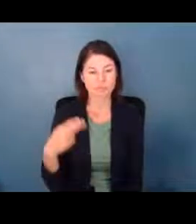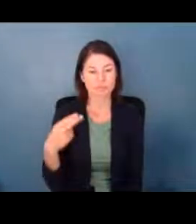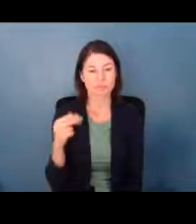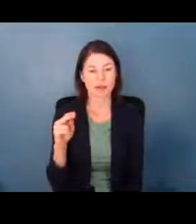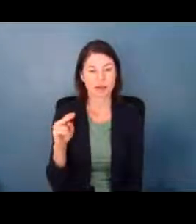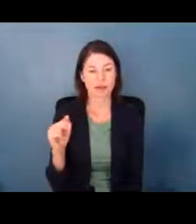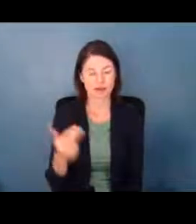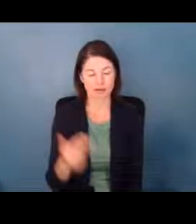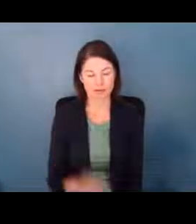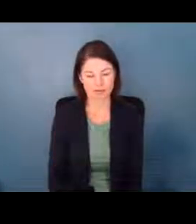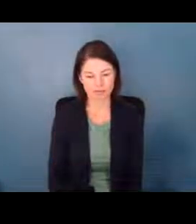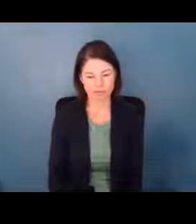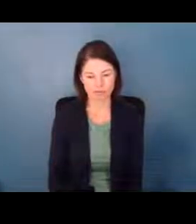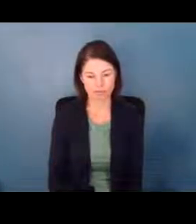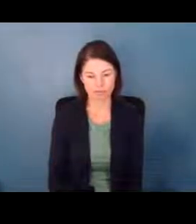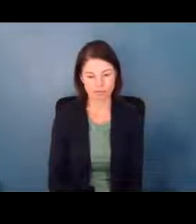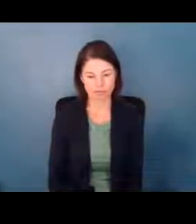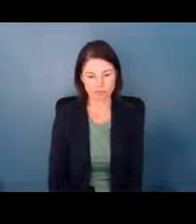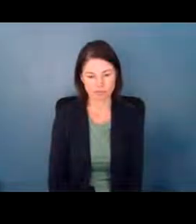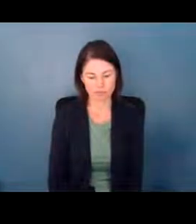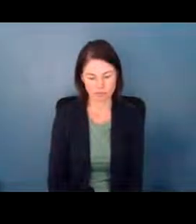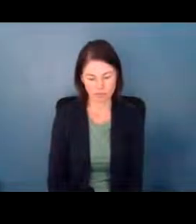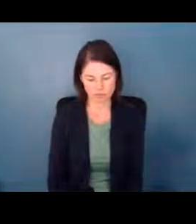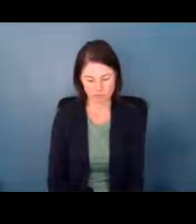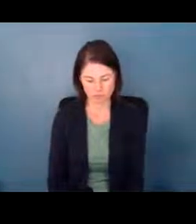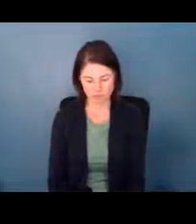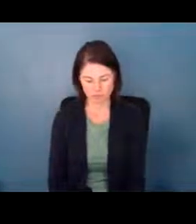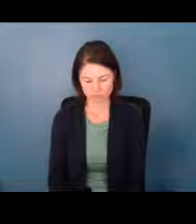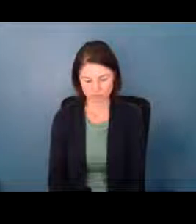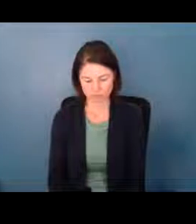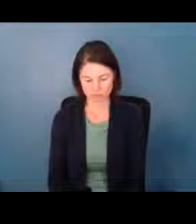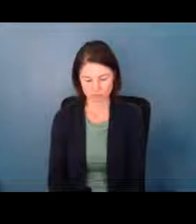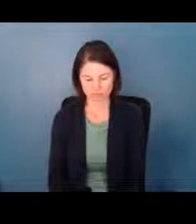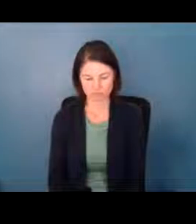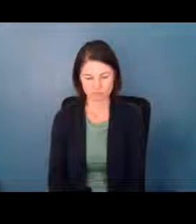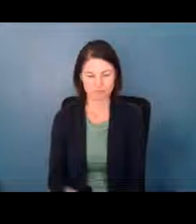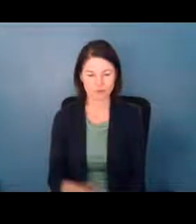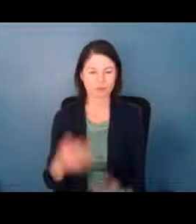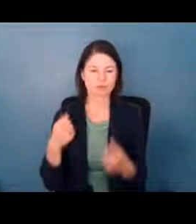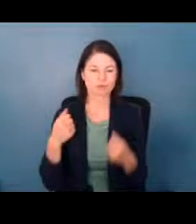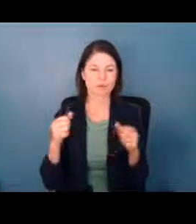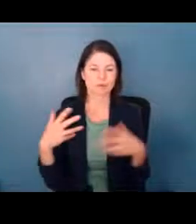quick with this one too, but I do want to use my slides because there's maps. So this